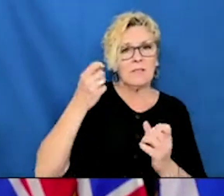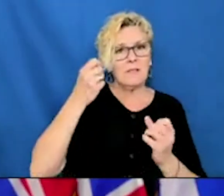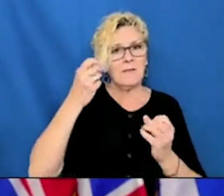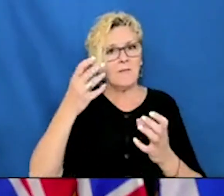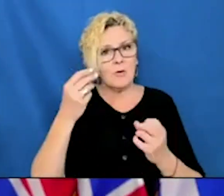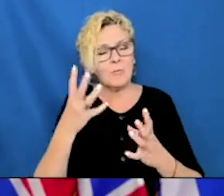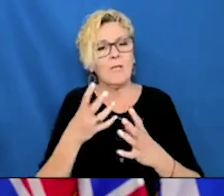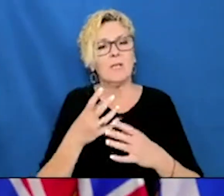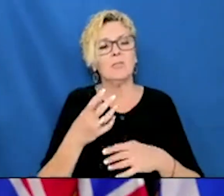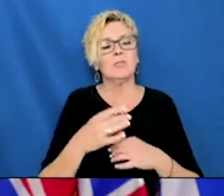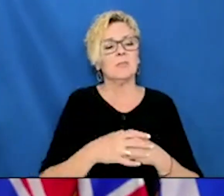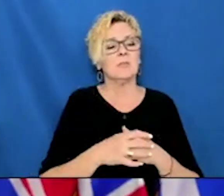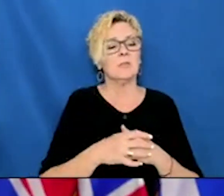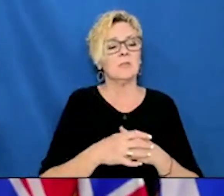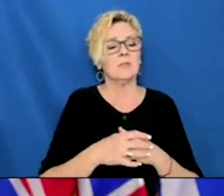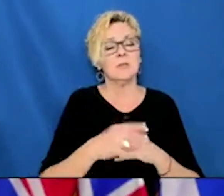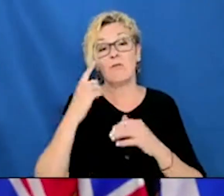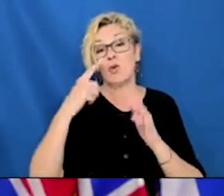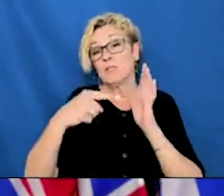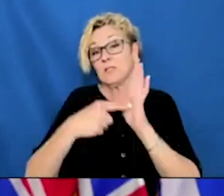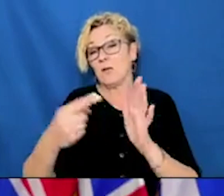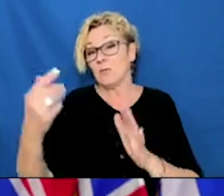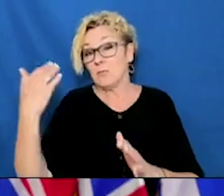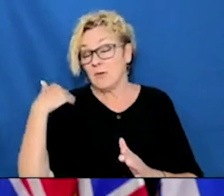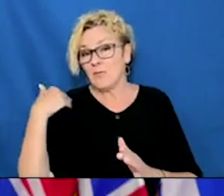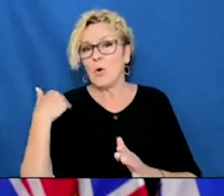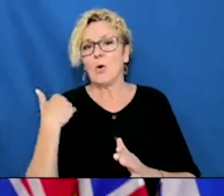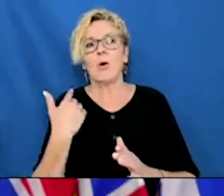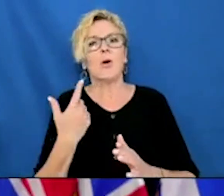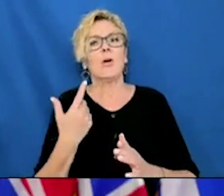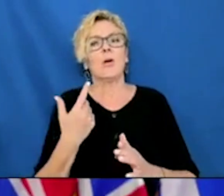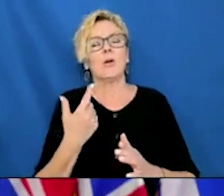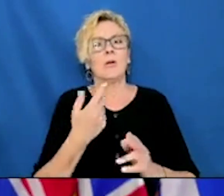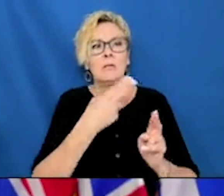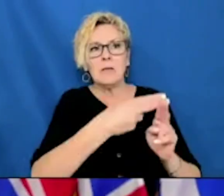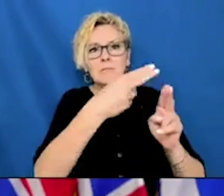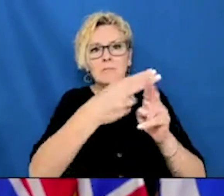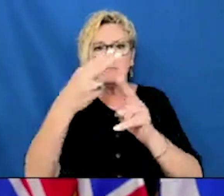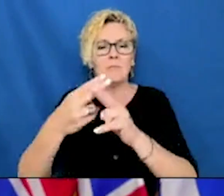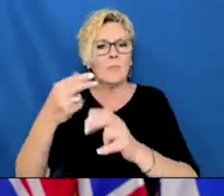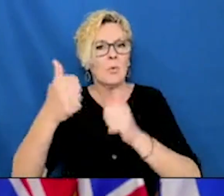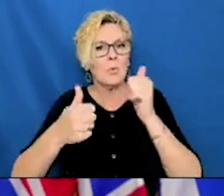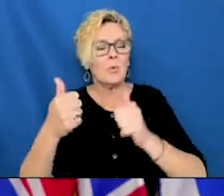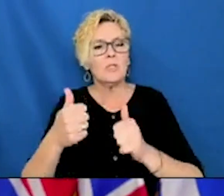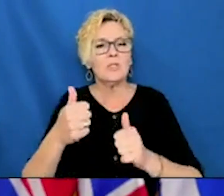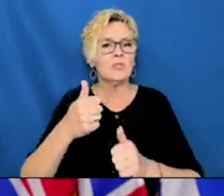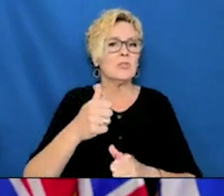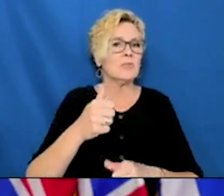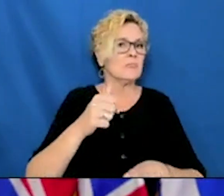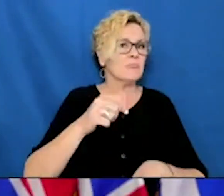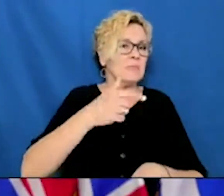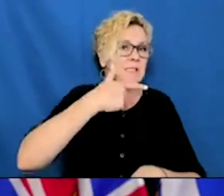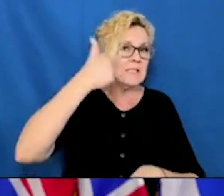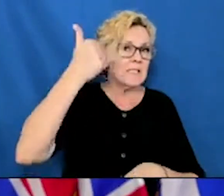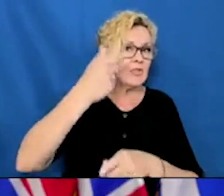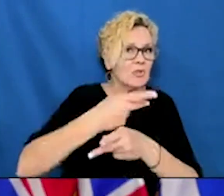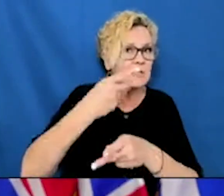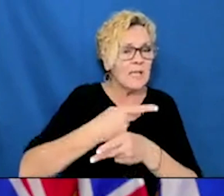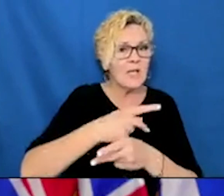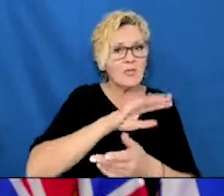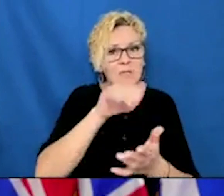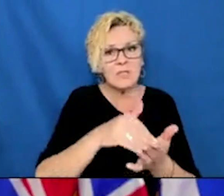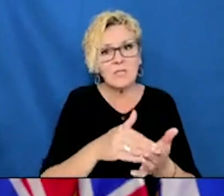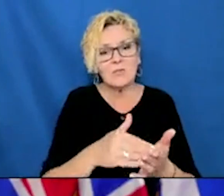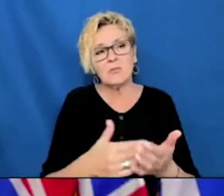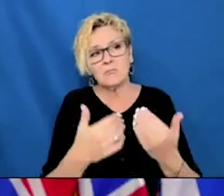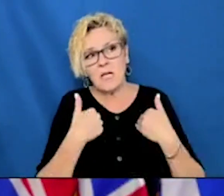great an interest. Equally, information on PPE, on the surgical renewal plan and others has been provided in detail. That's what we've been